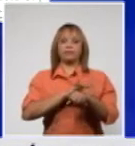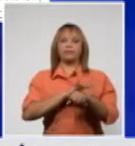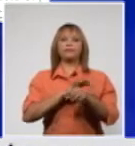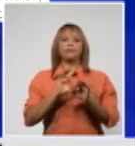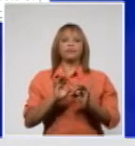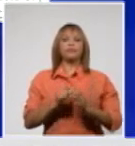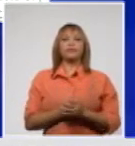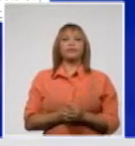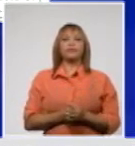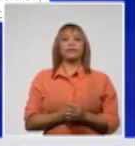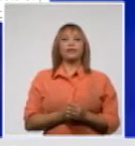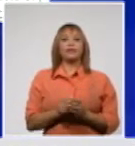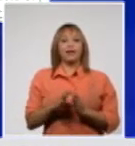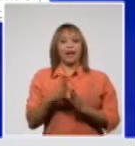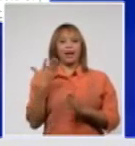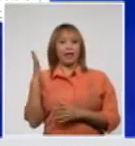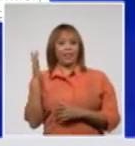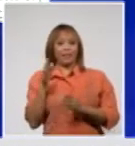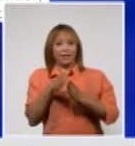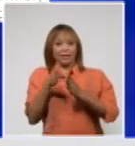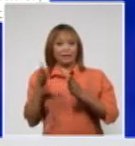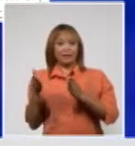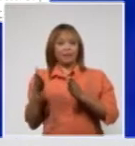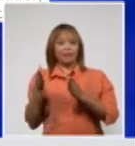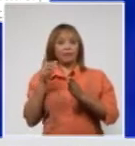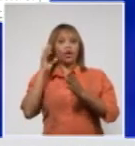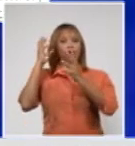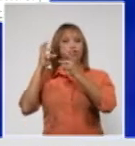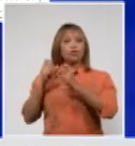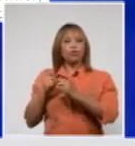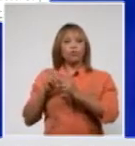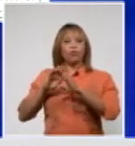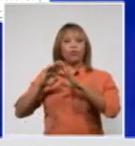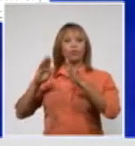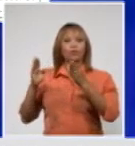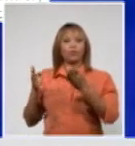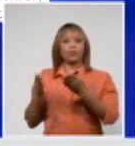are those with over 3 million cases.